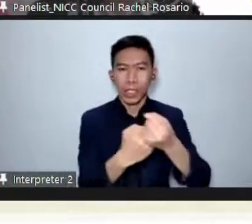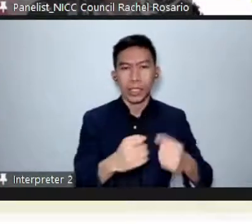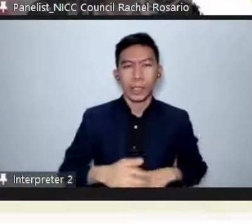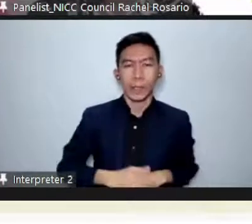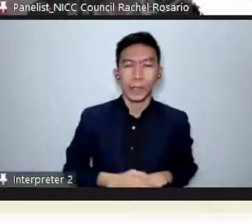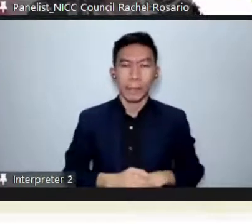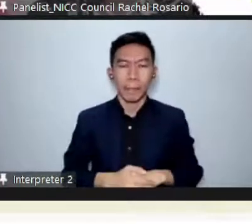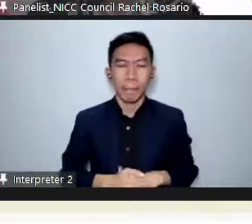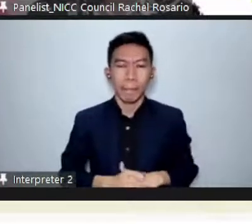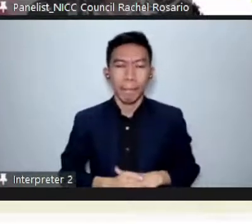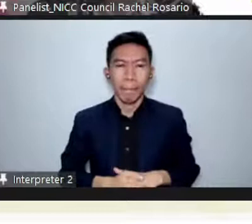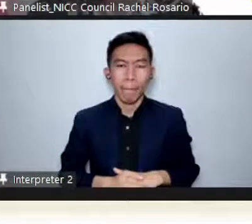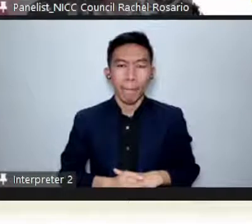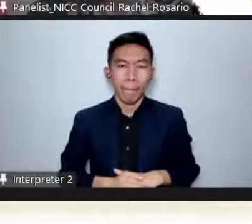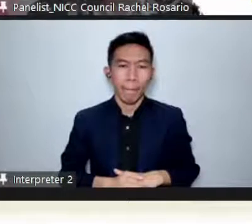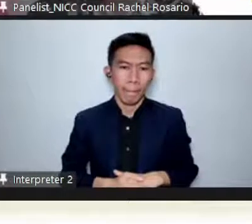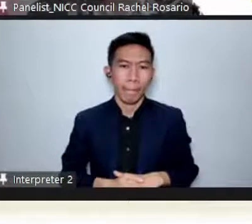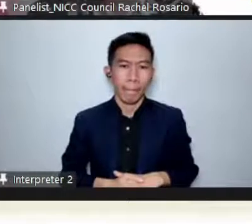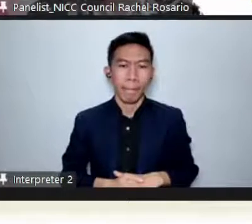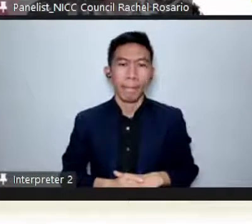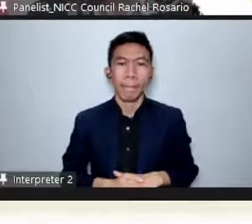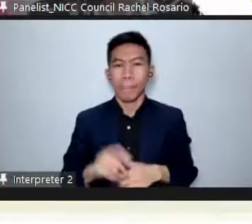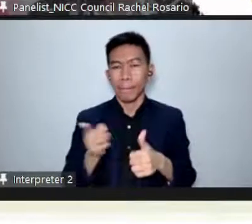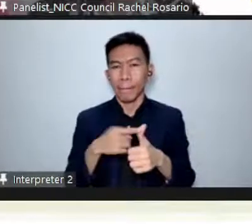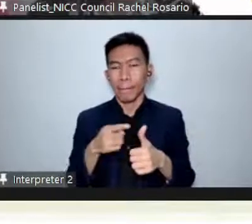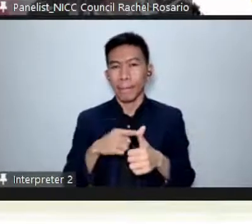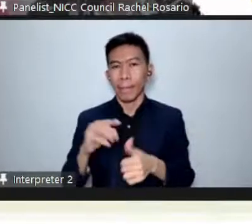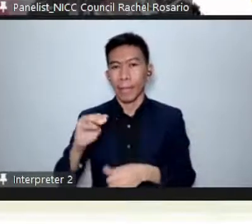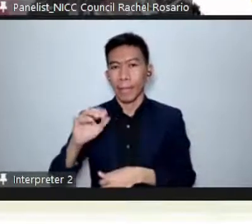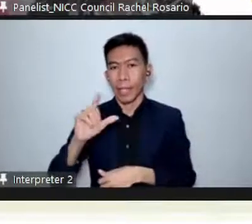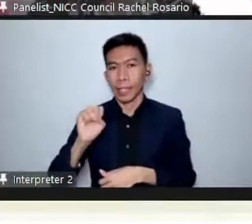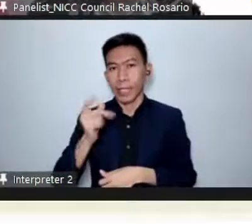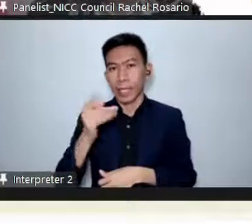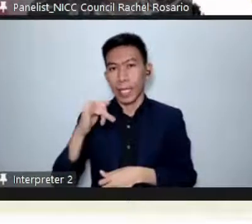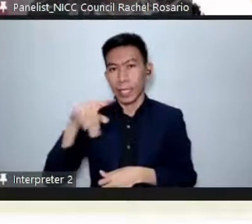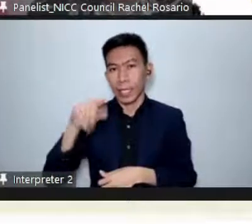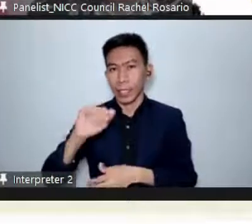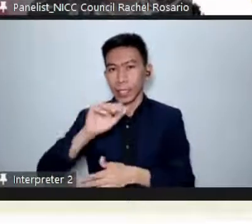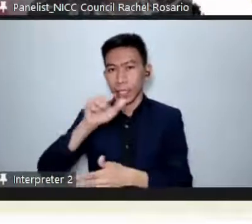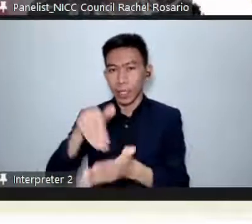firstly, the Malasakit centers can help or